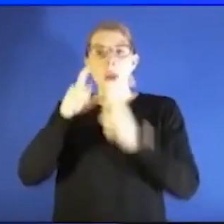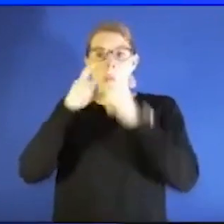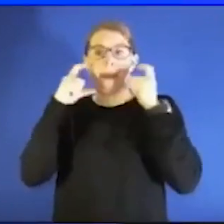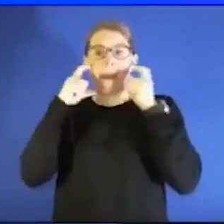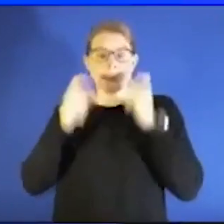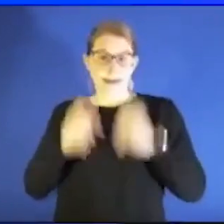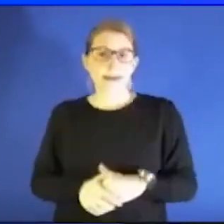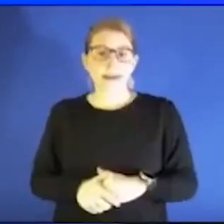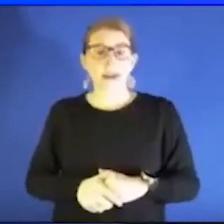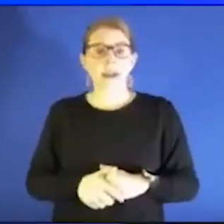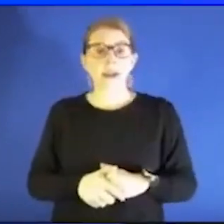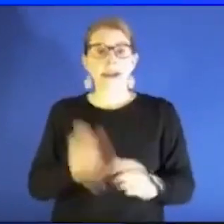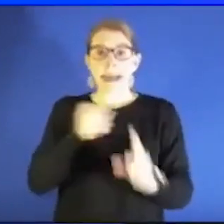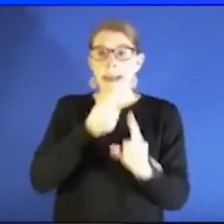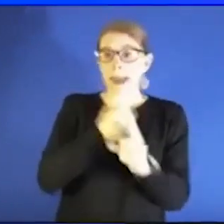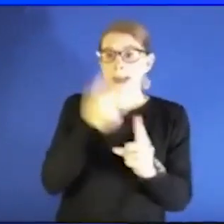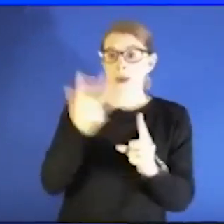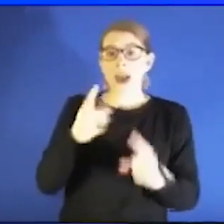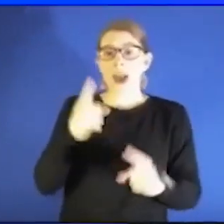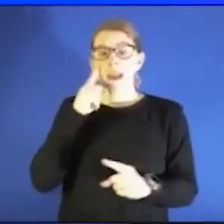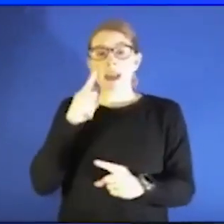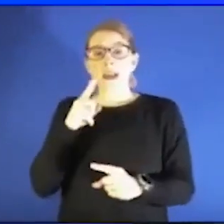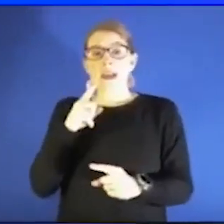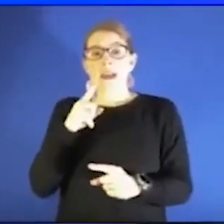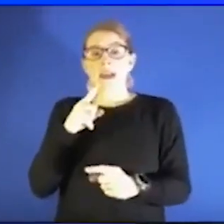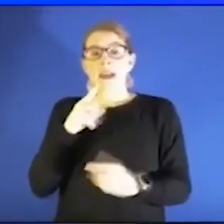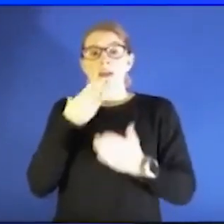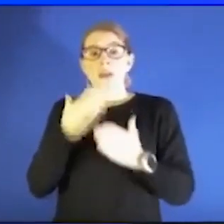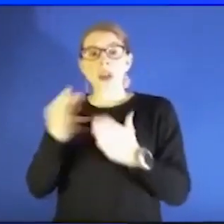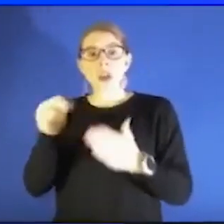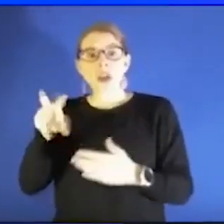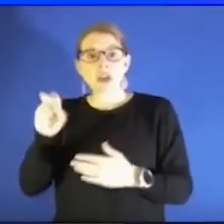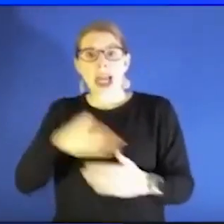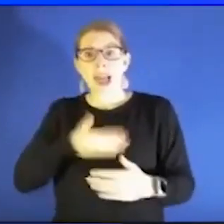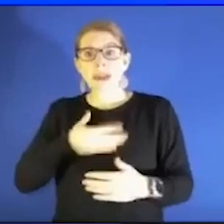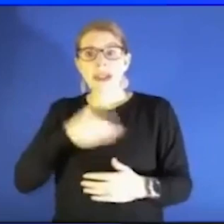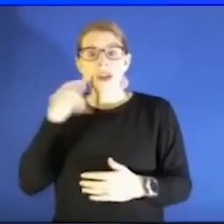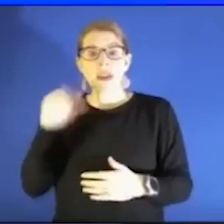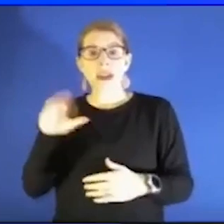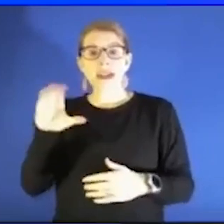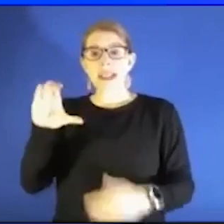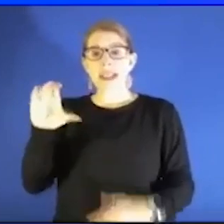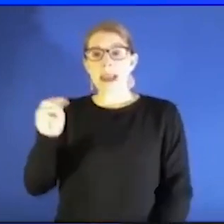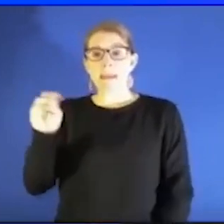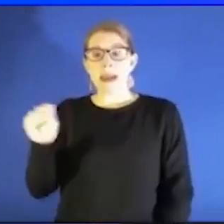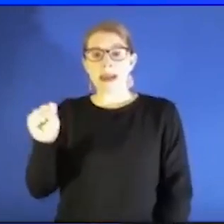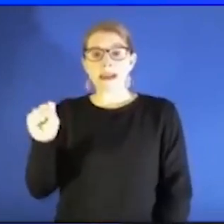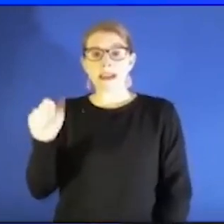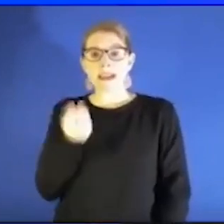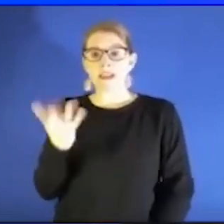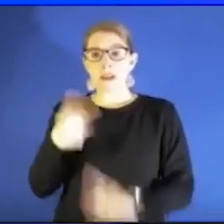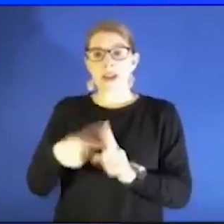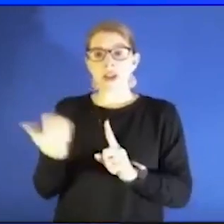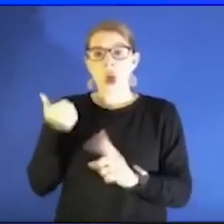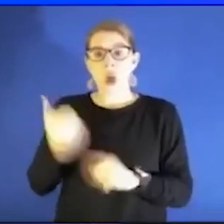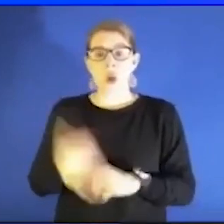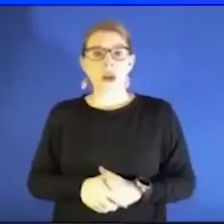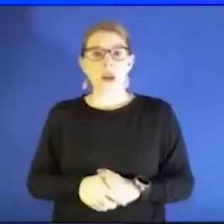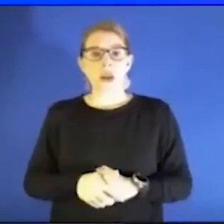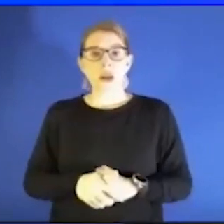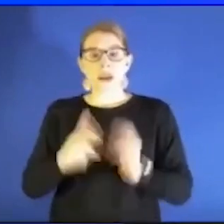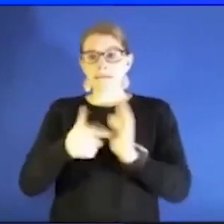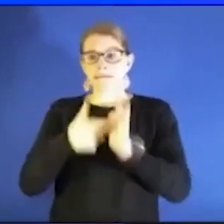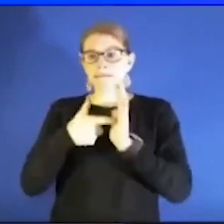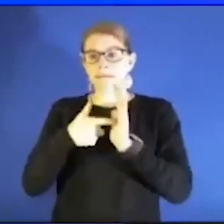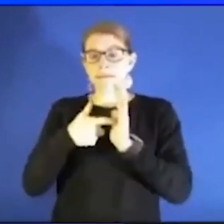think that was good news, and we're happy to hear that. So CMS had several months ago mandated that